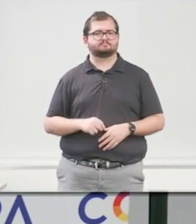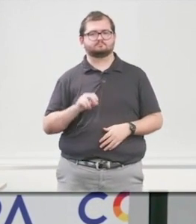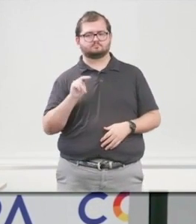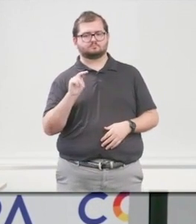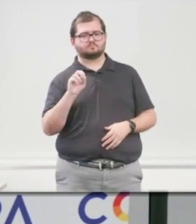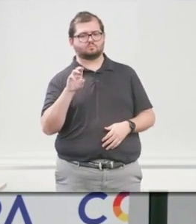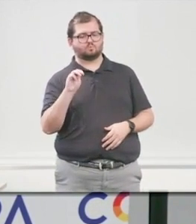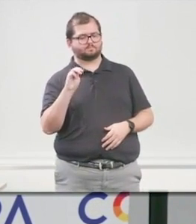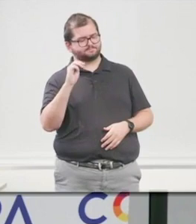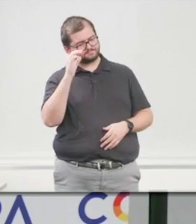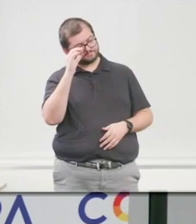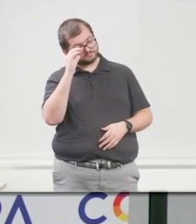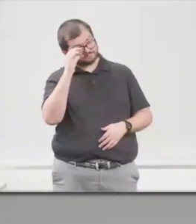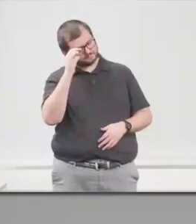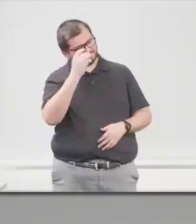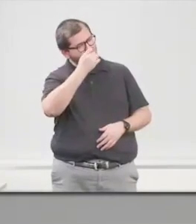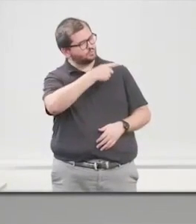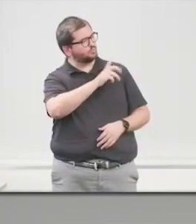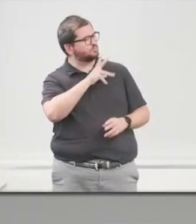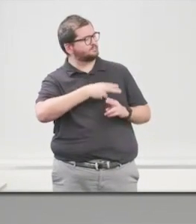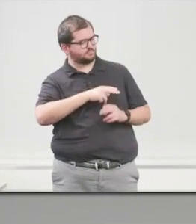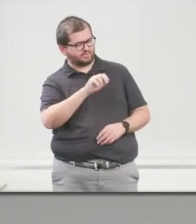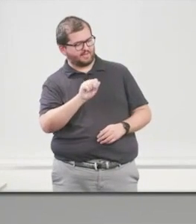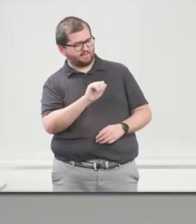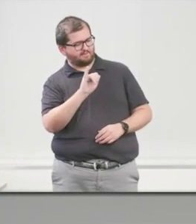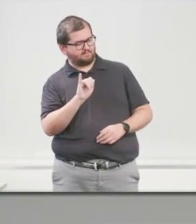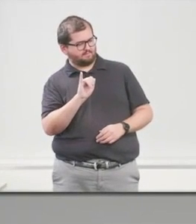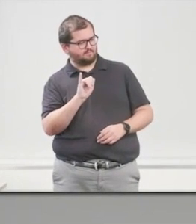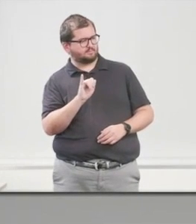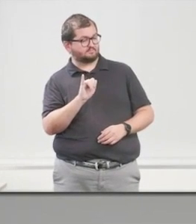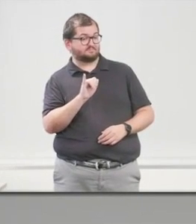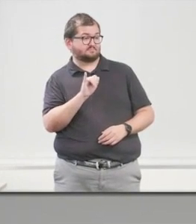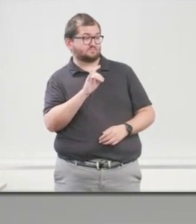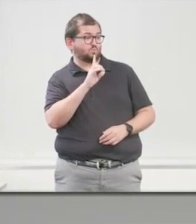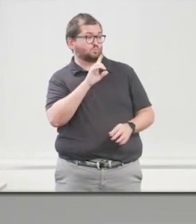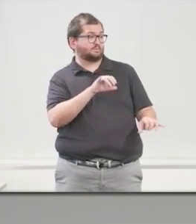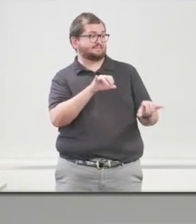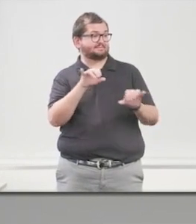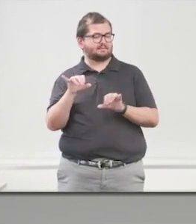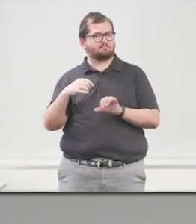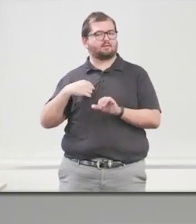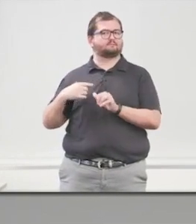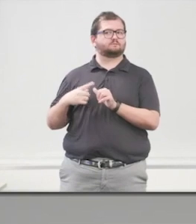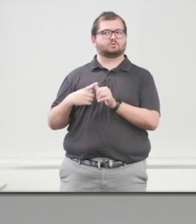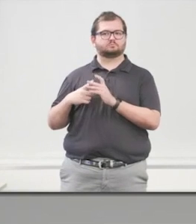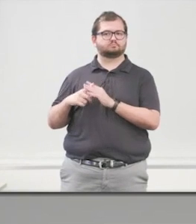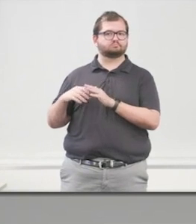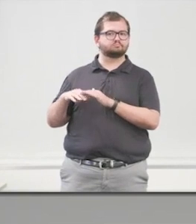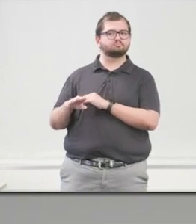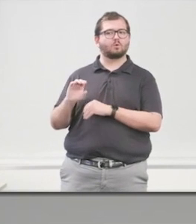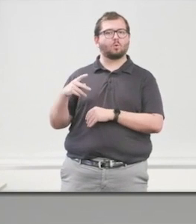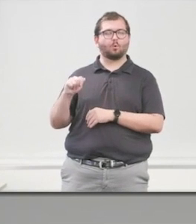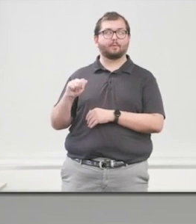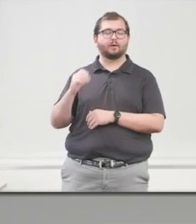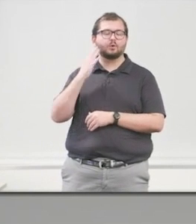It's interesting when you talk about AI. It's very similar to when I first started at COPA, 400